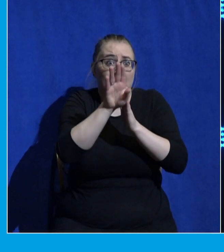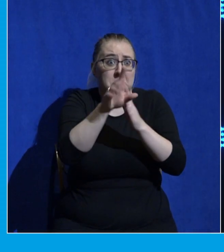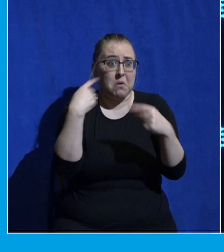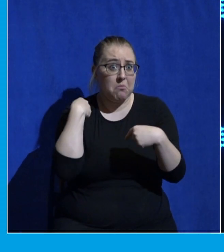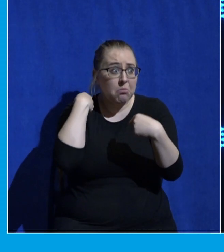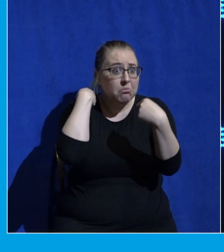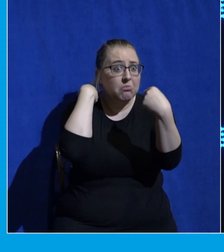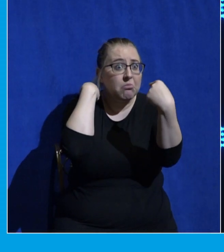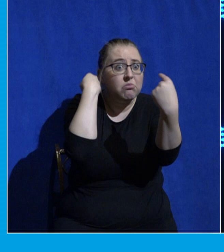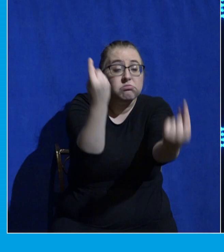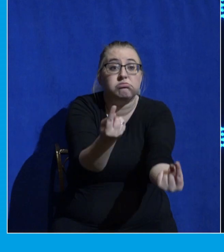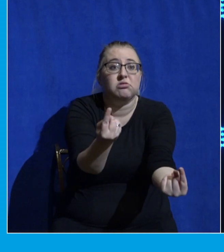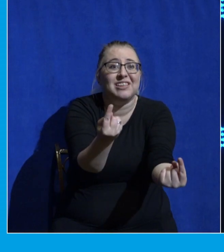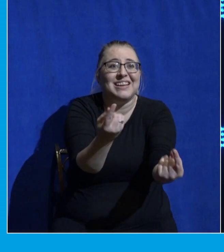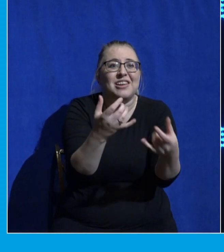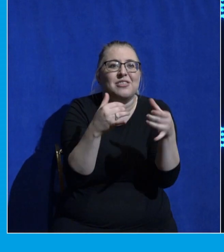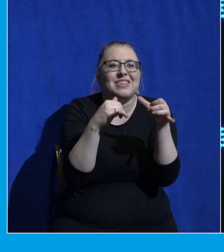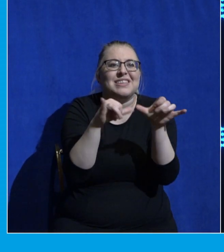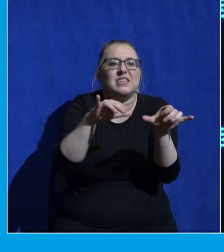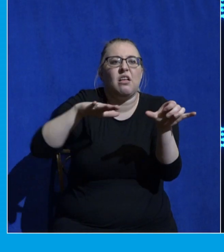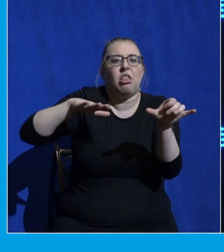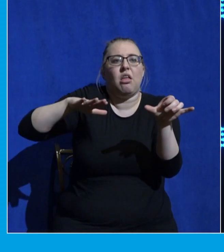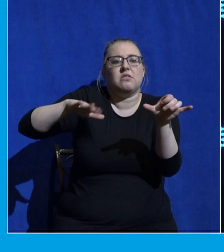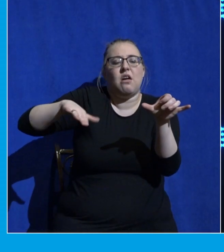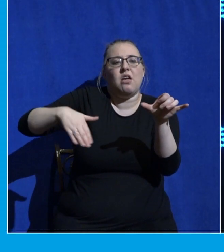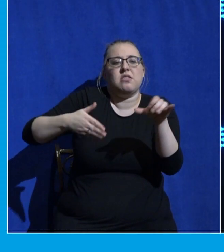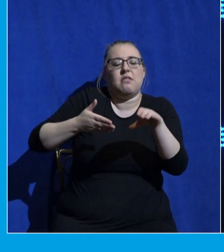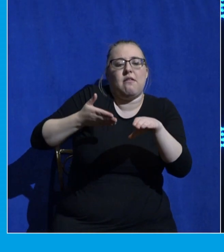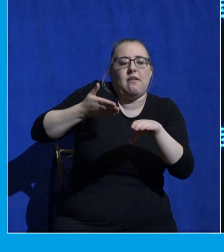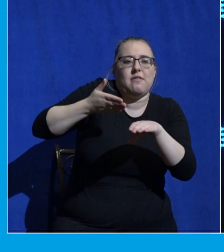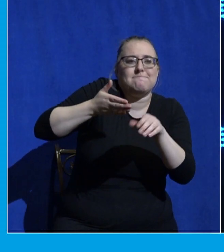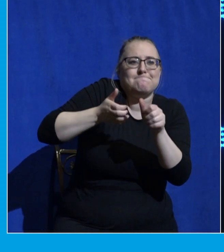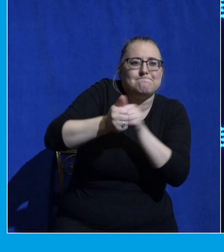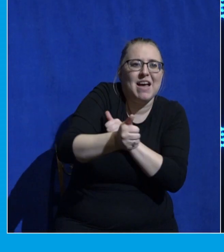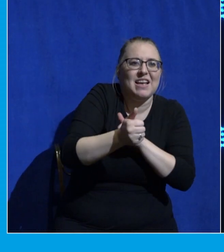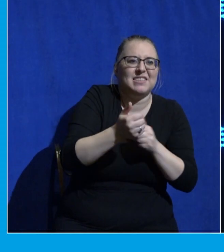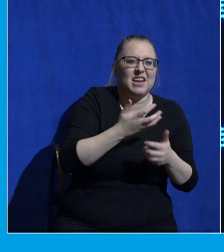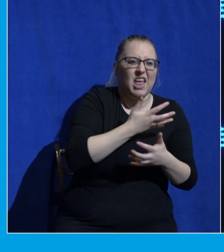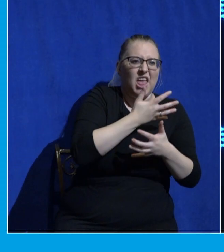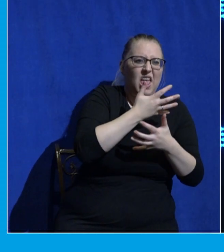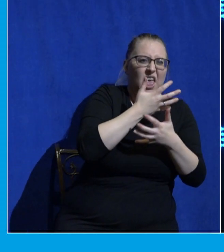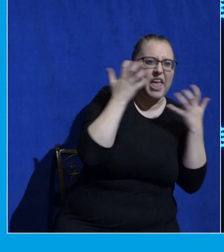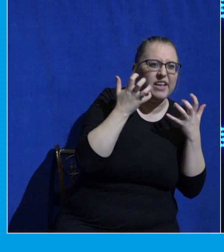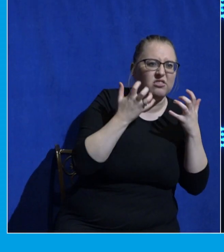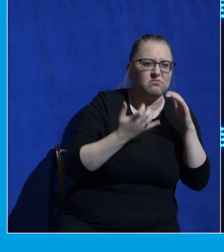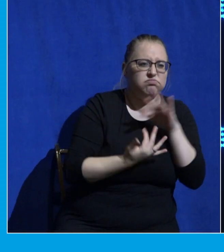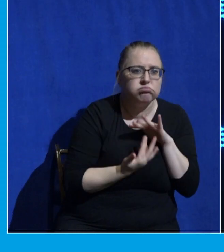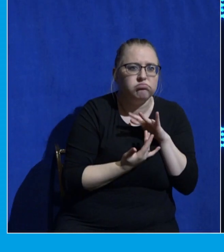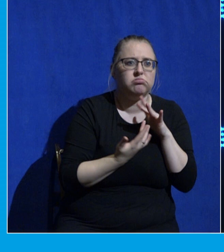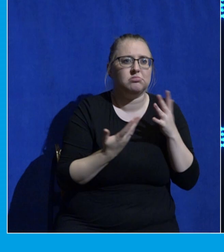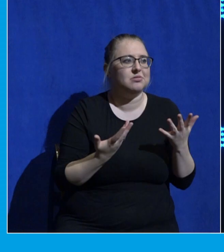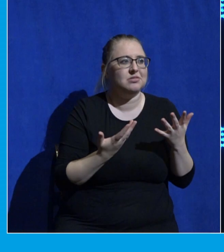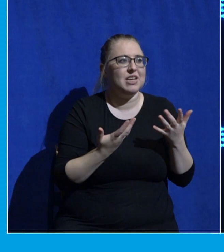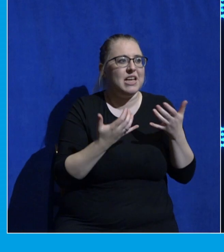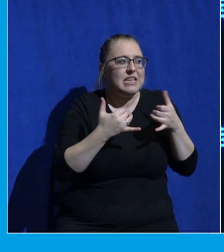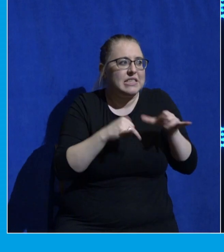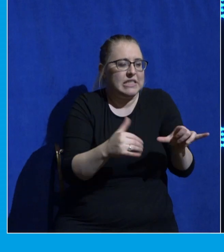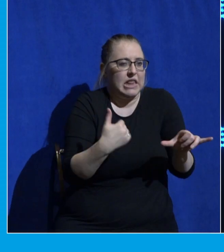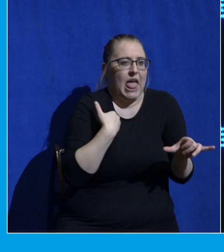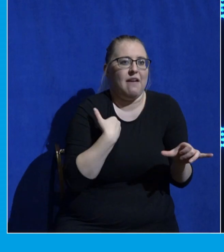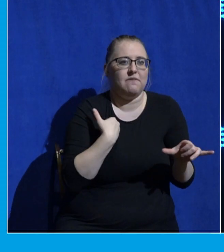history, we still have not advanced beyond anger and rage and vitriol. We need